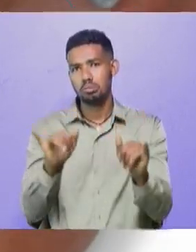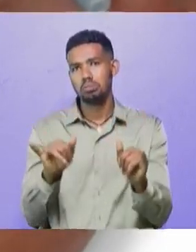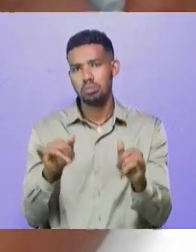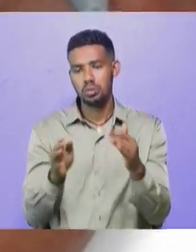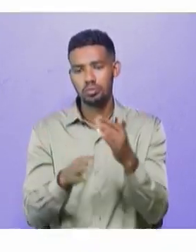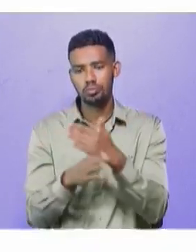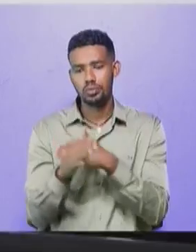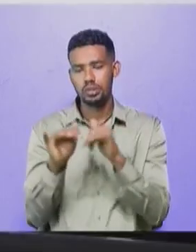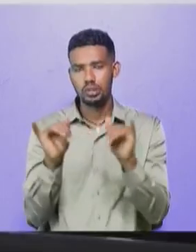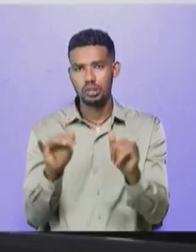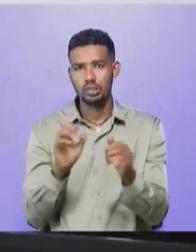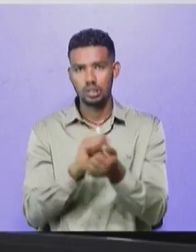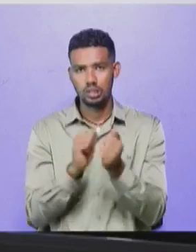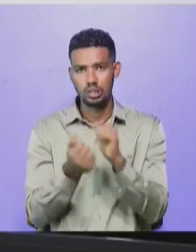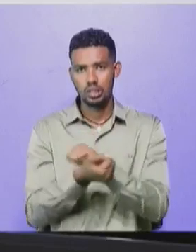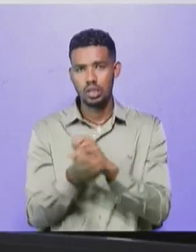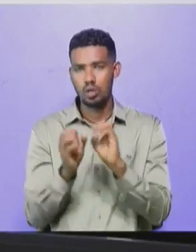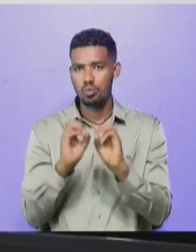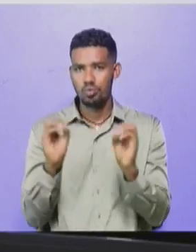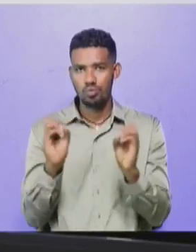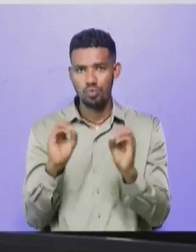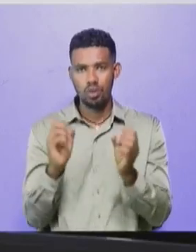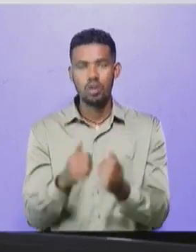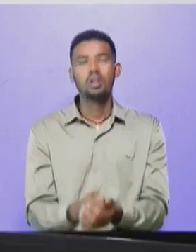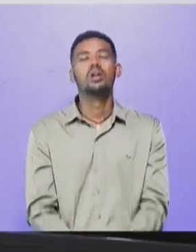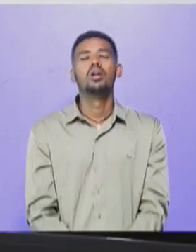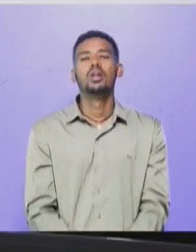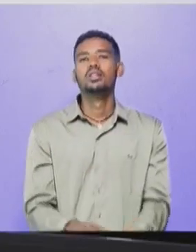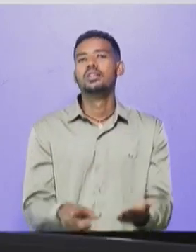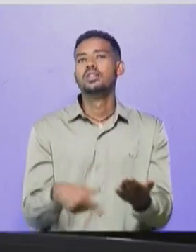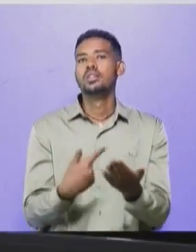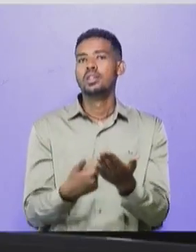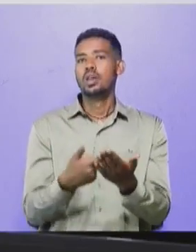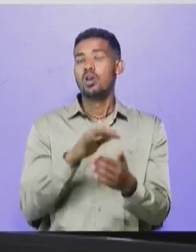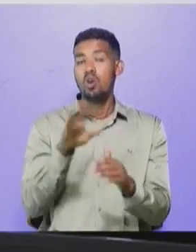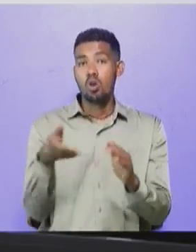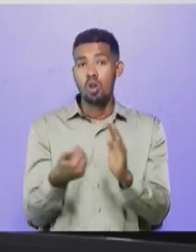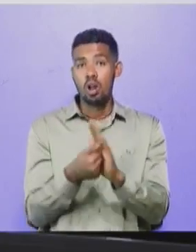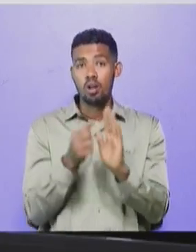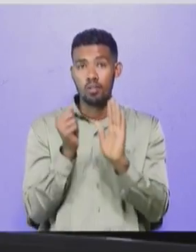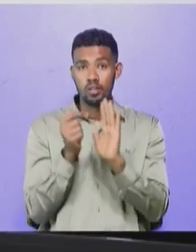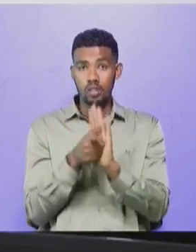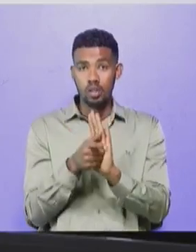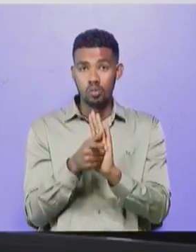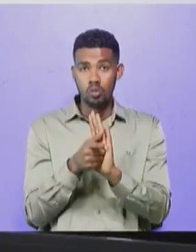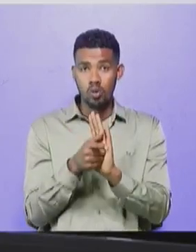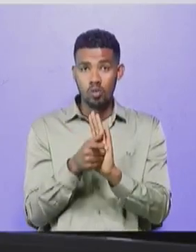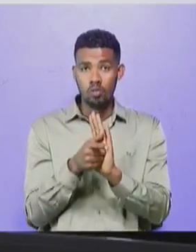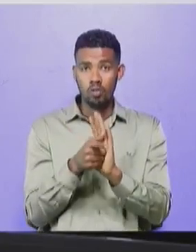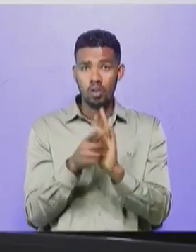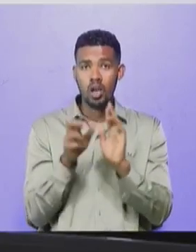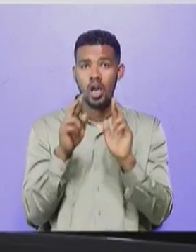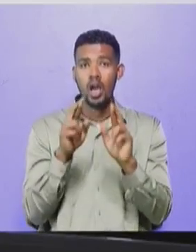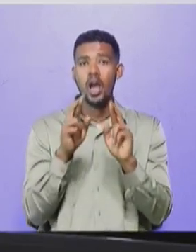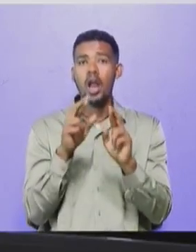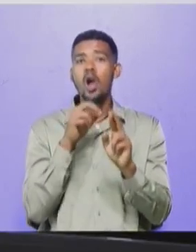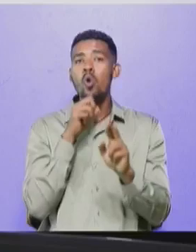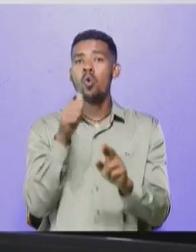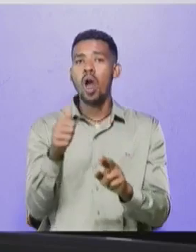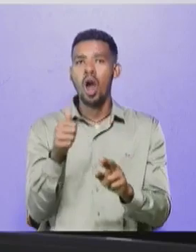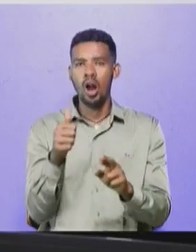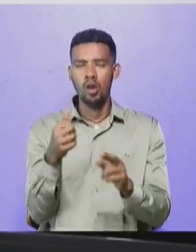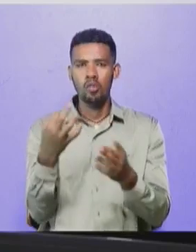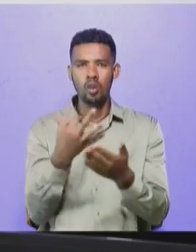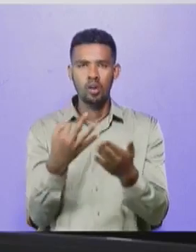fish. Fish, fish. These are all are examples of irregular forms of